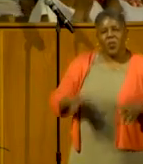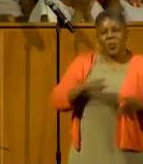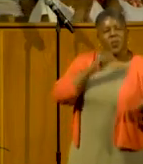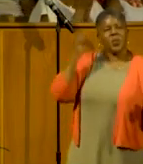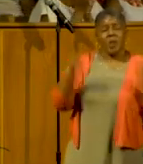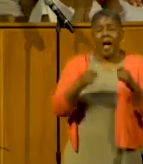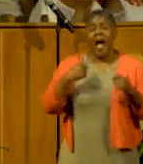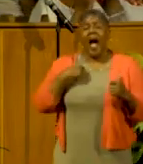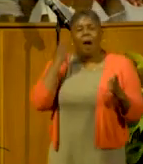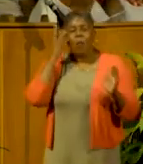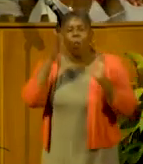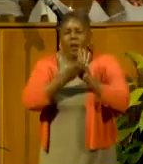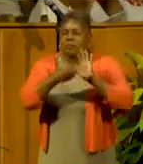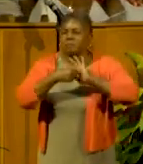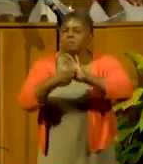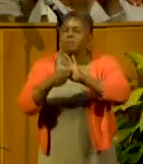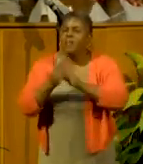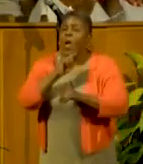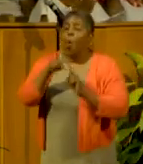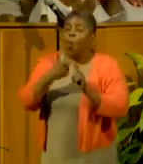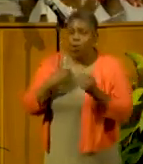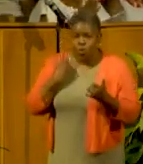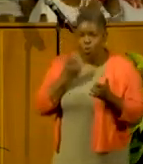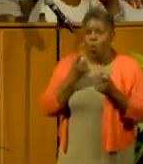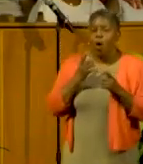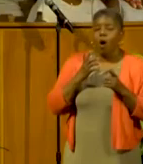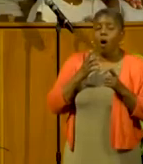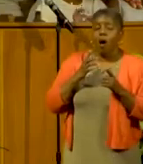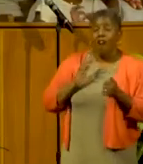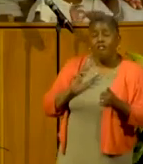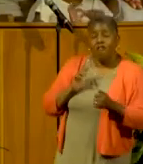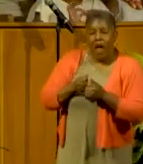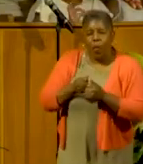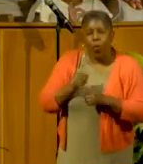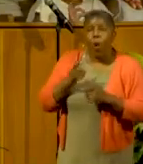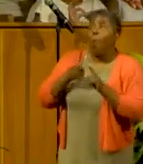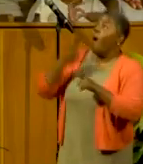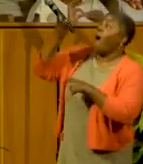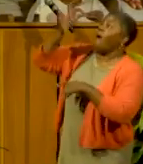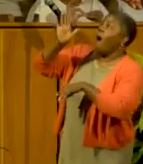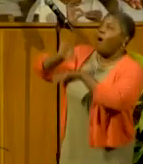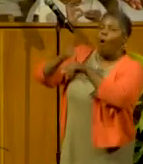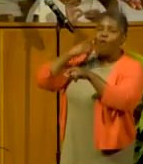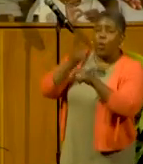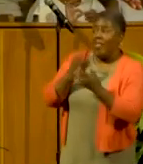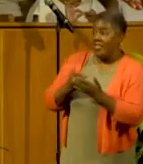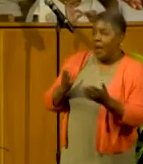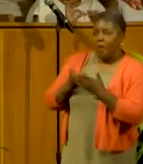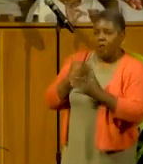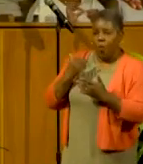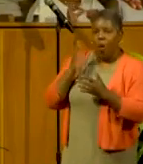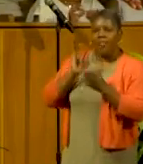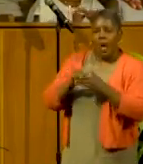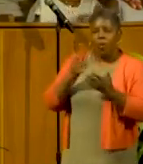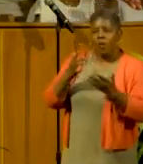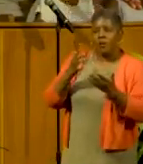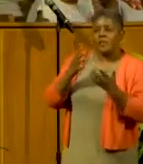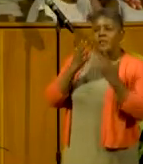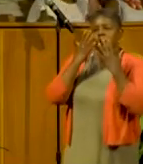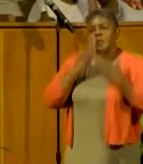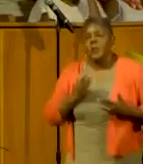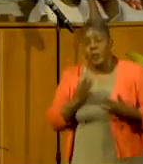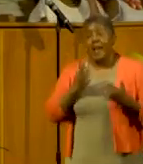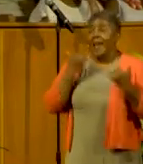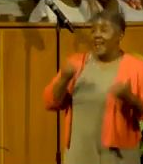And I'm a witness that when you are walking in your assignment, things that used to take you out, they